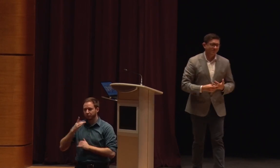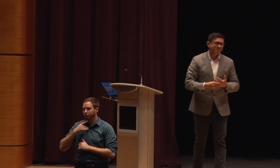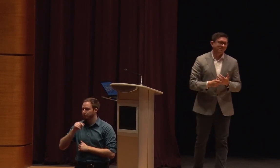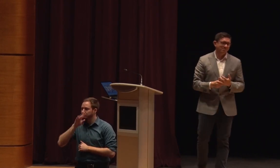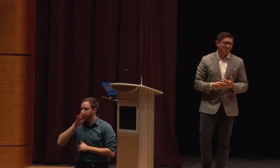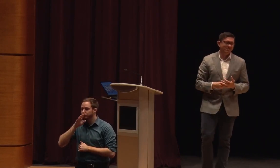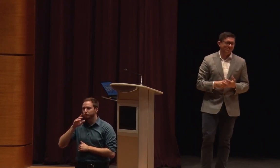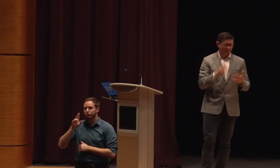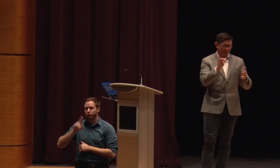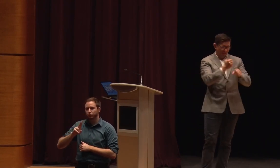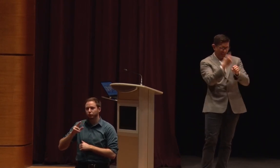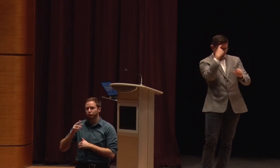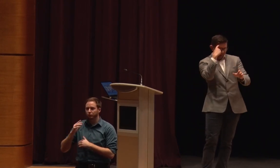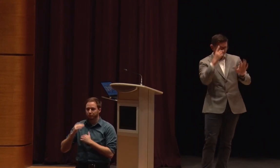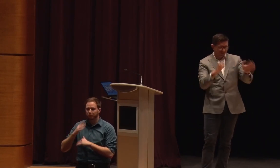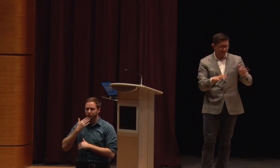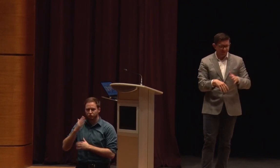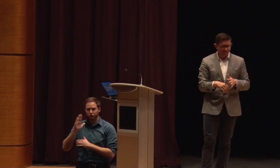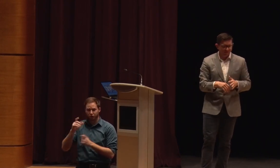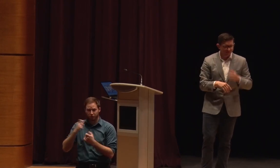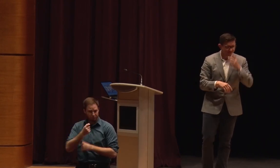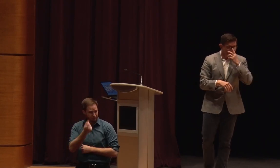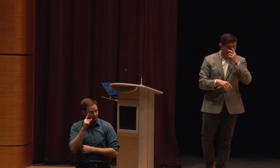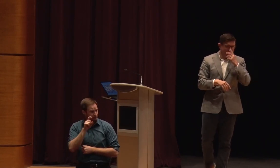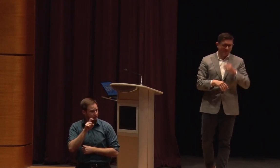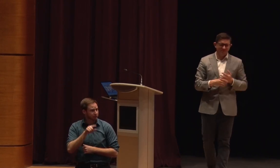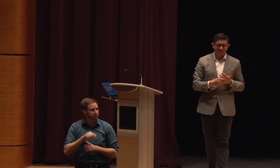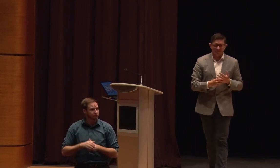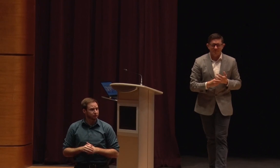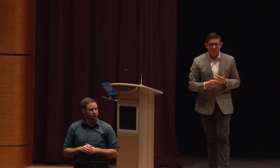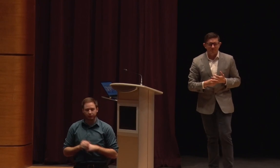another interpreter, so that's a really great question. Does that make sense?